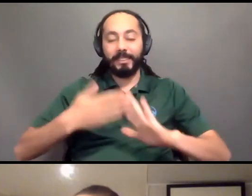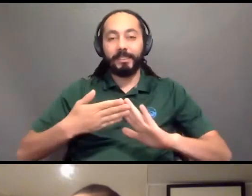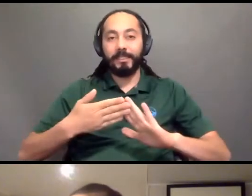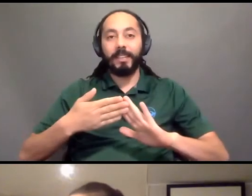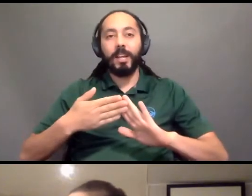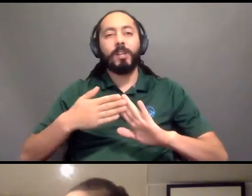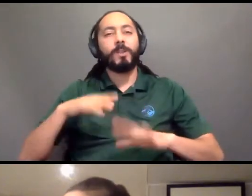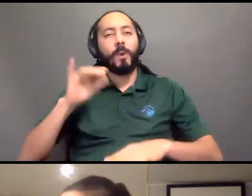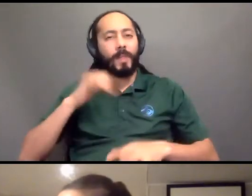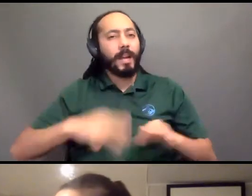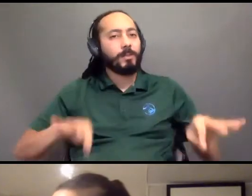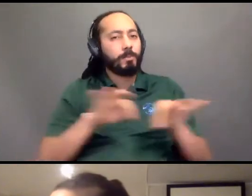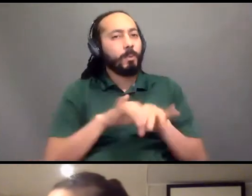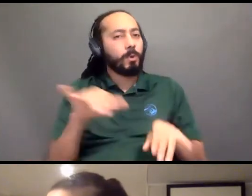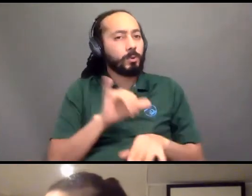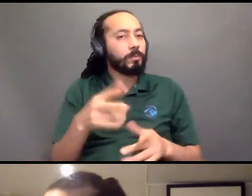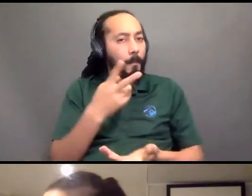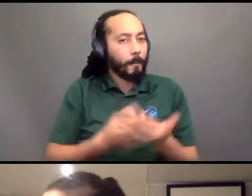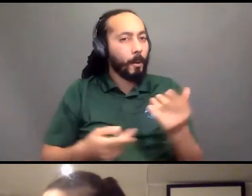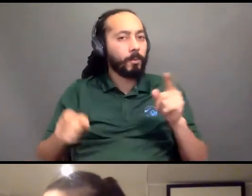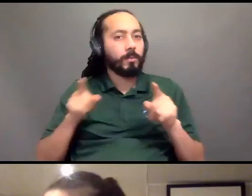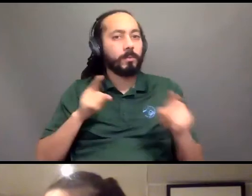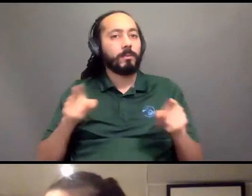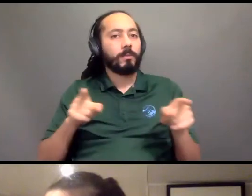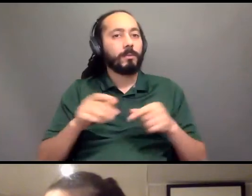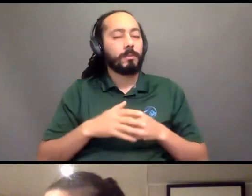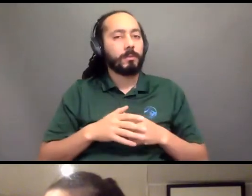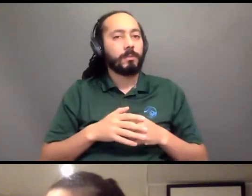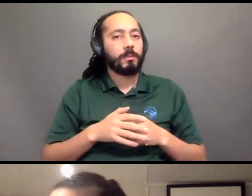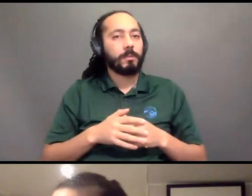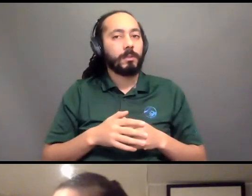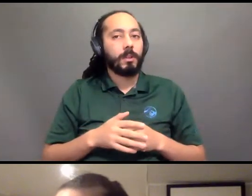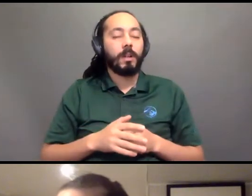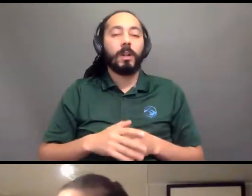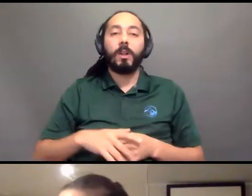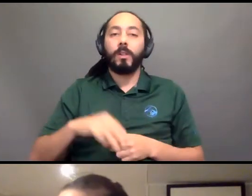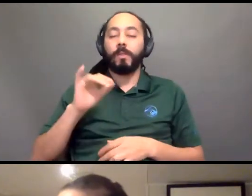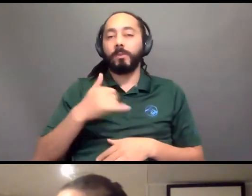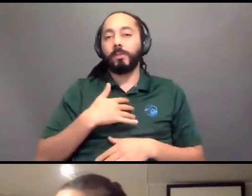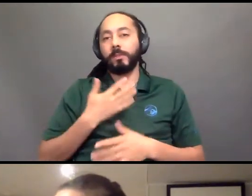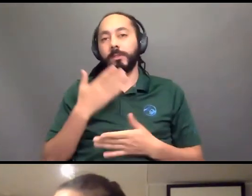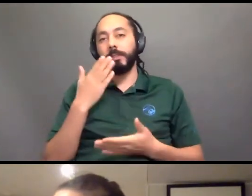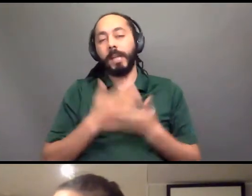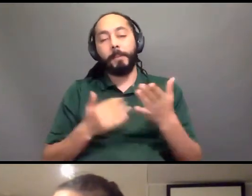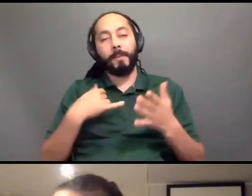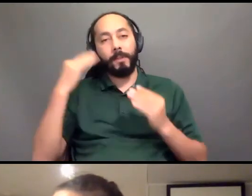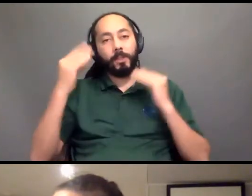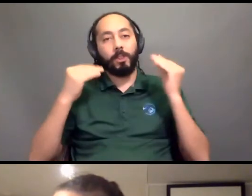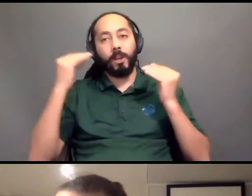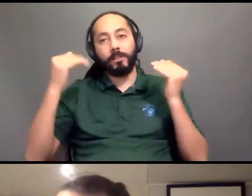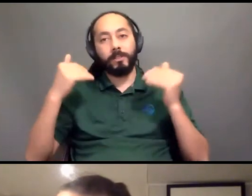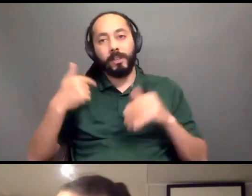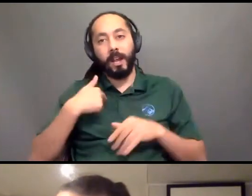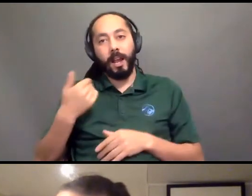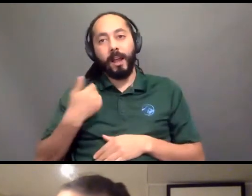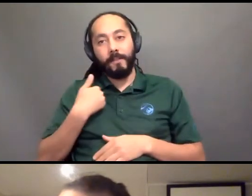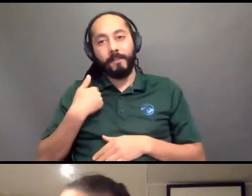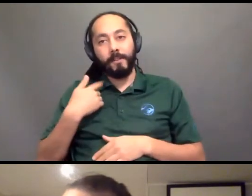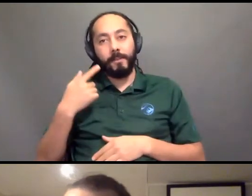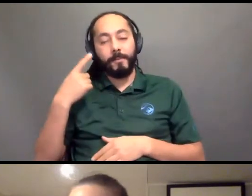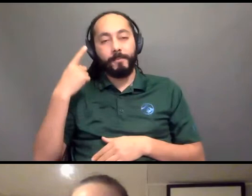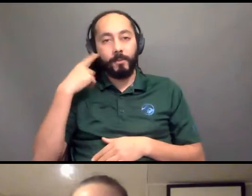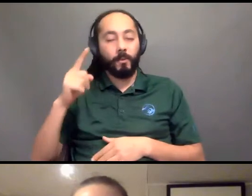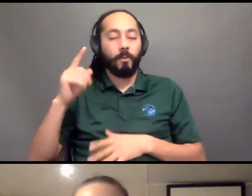are some of the indications and thoughts that I have for the